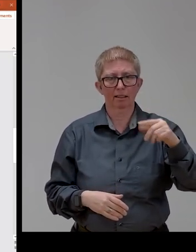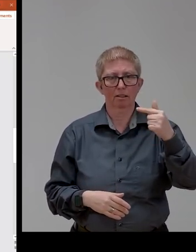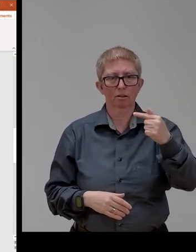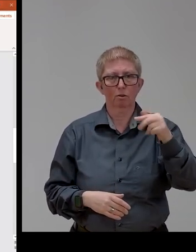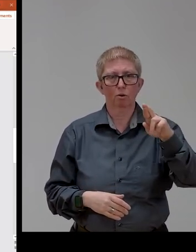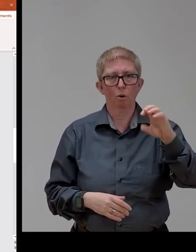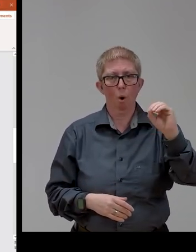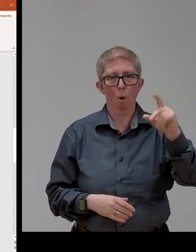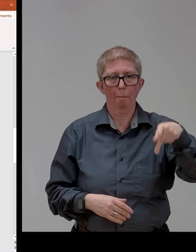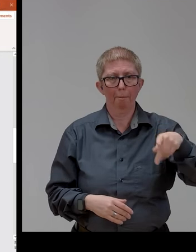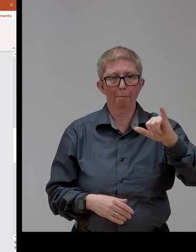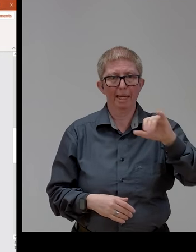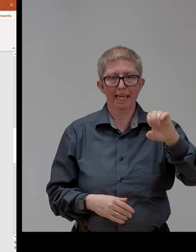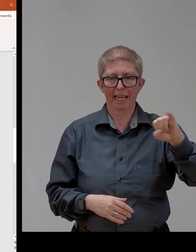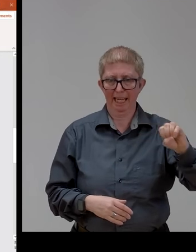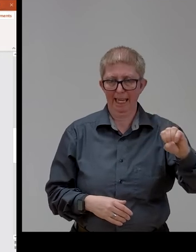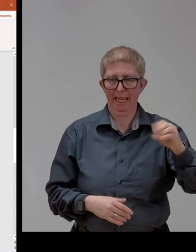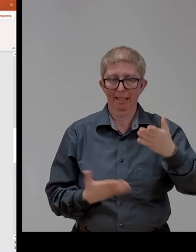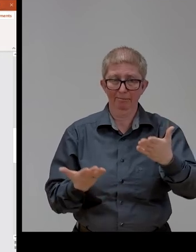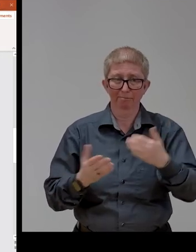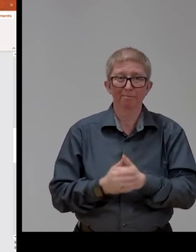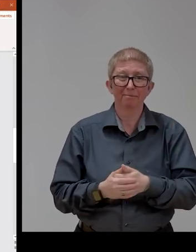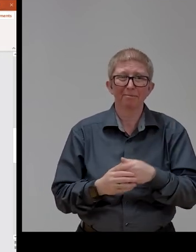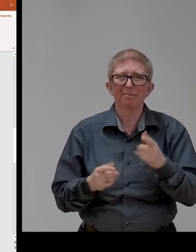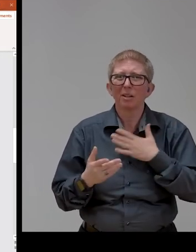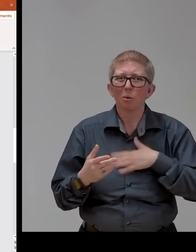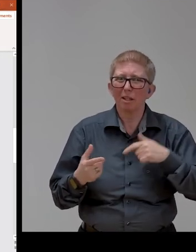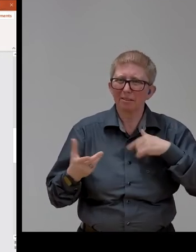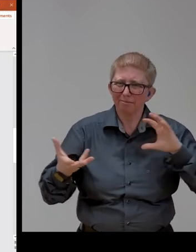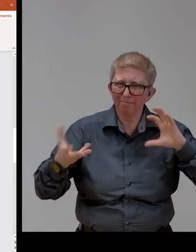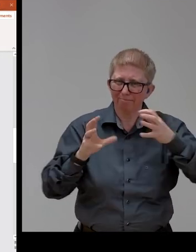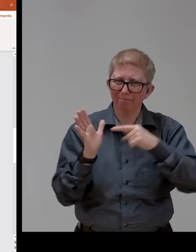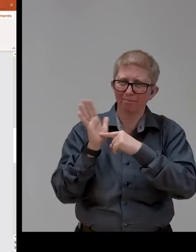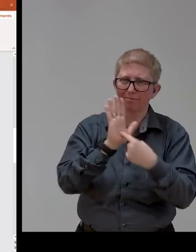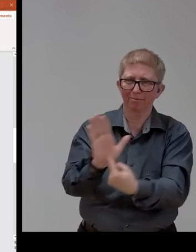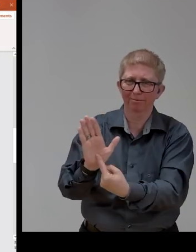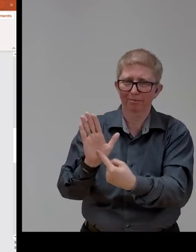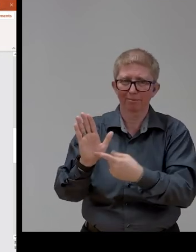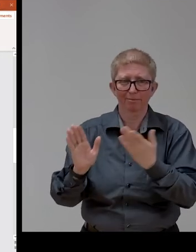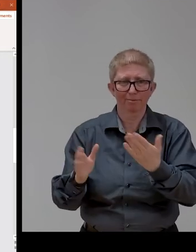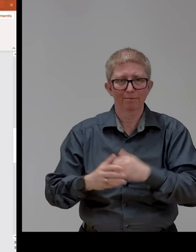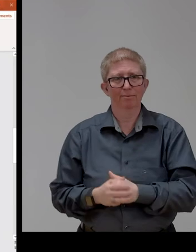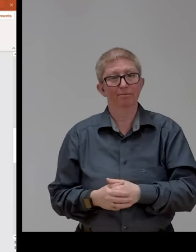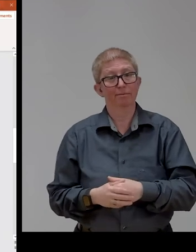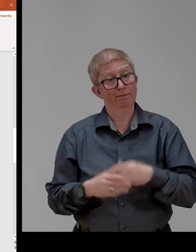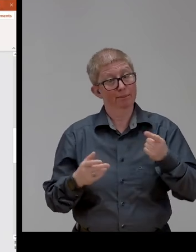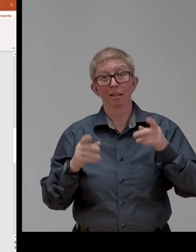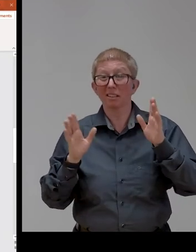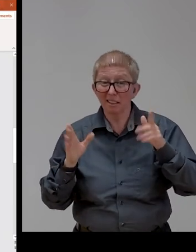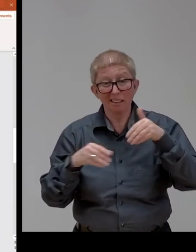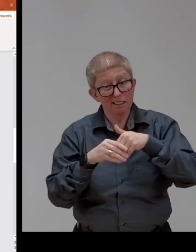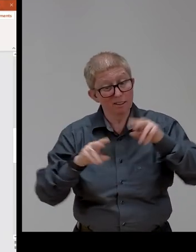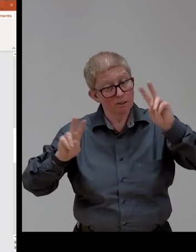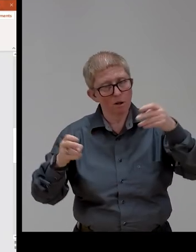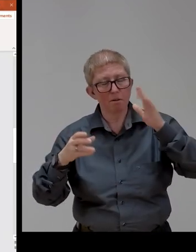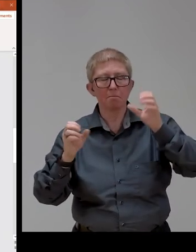I would like to summarize it, because as you know, we could spend many hours talking about this. To me, I